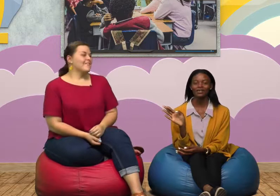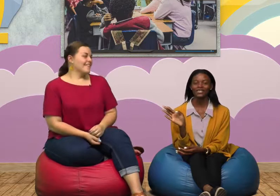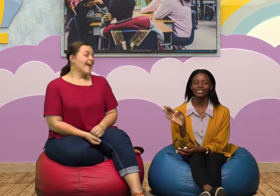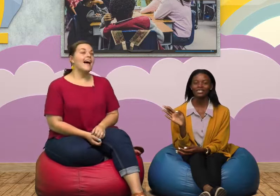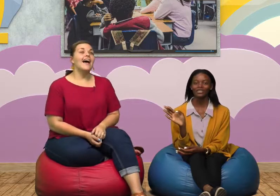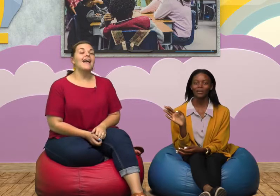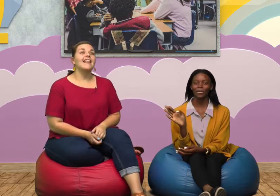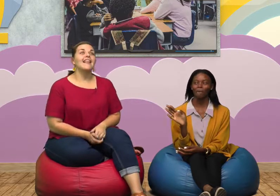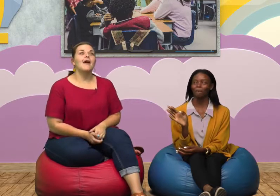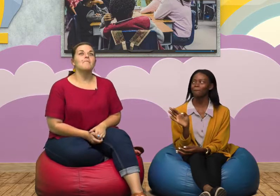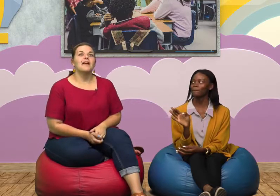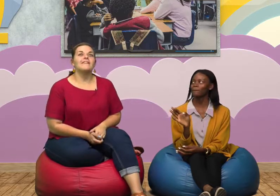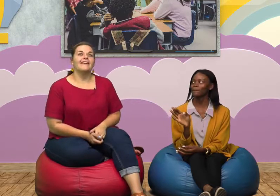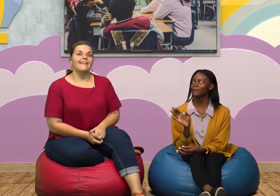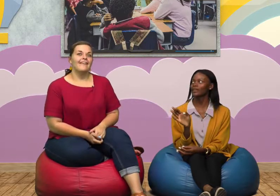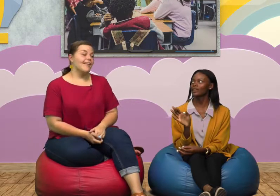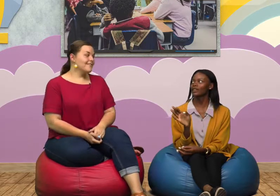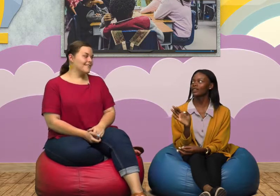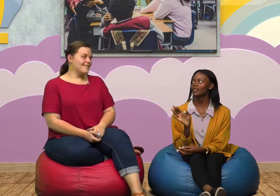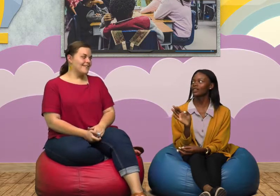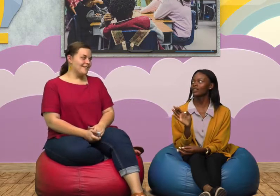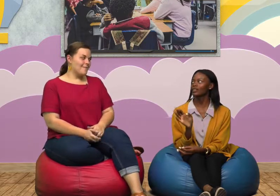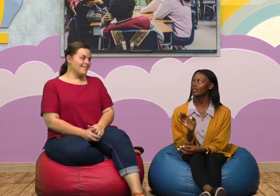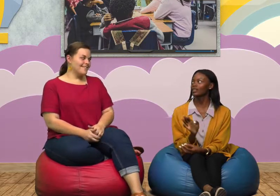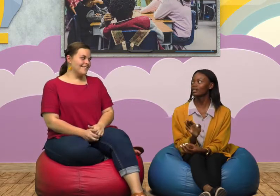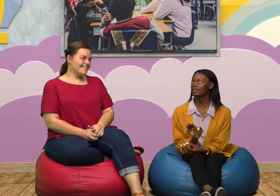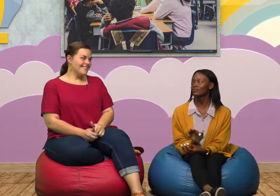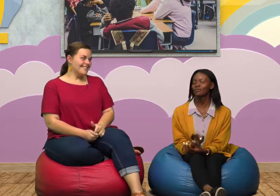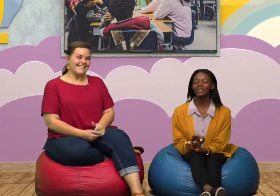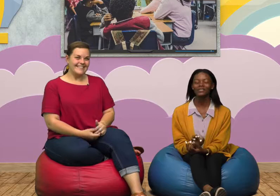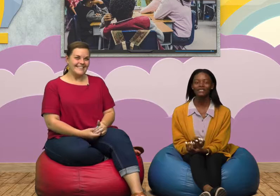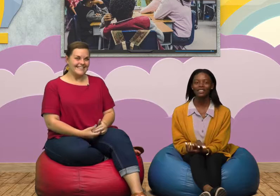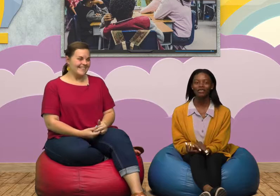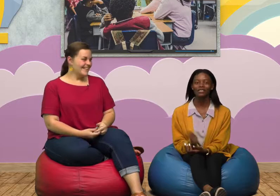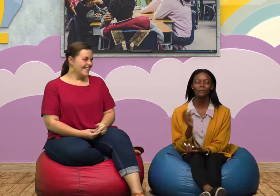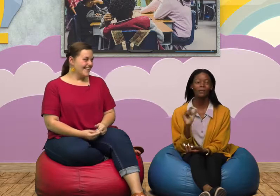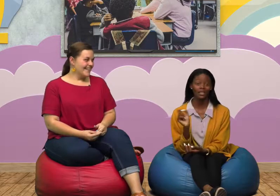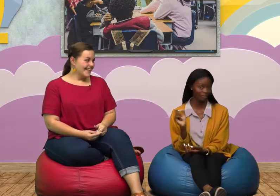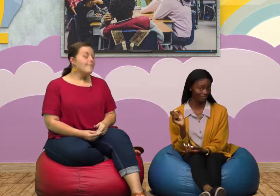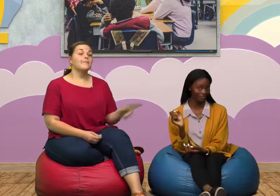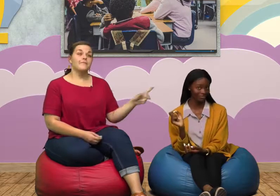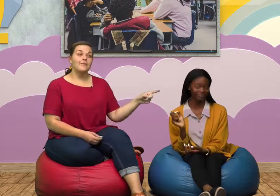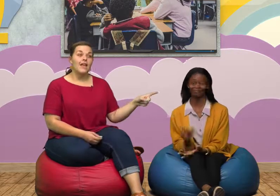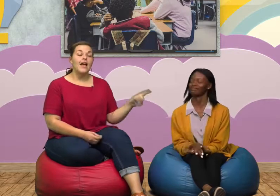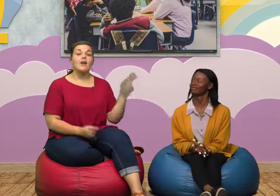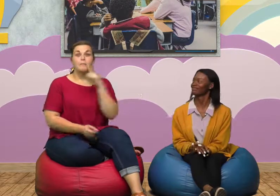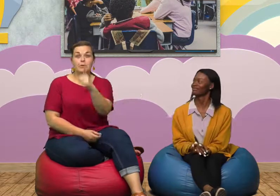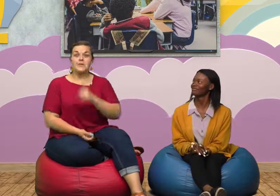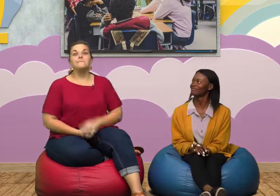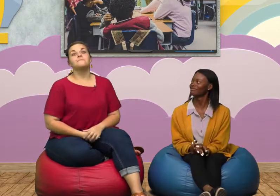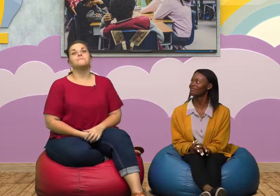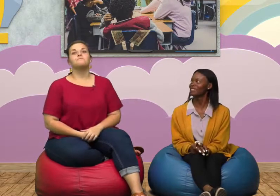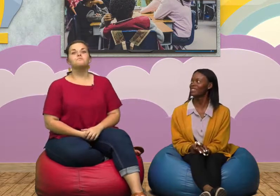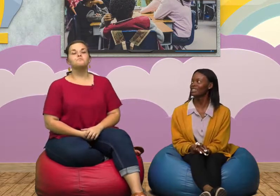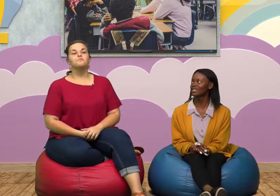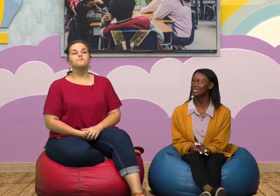out of words. A librarian, they're also community helpers. What do they use? A pen? A computer.